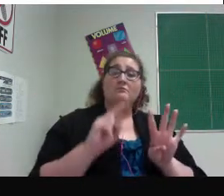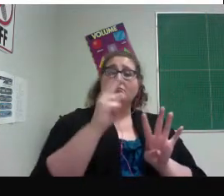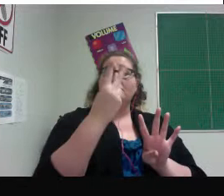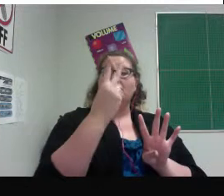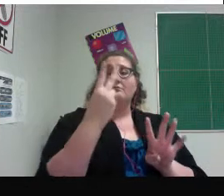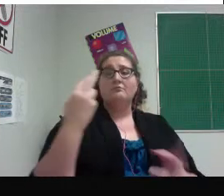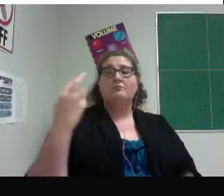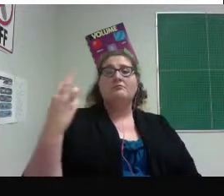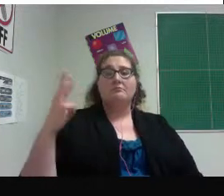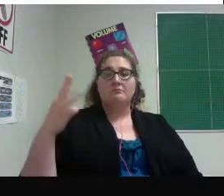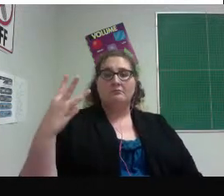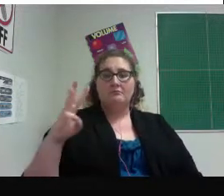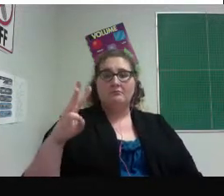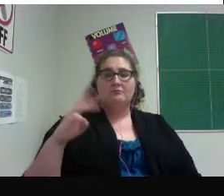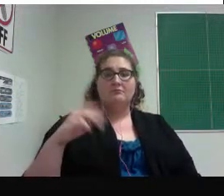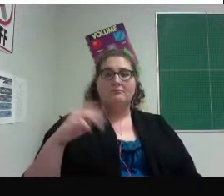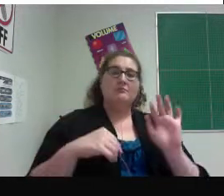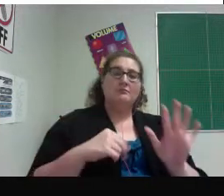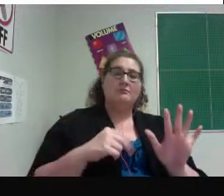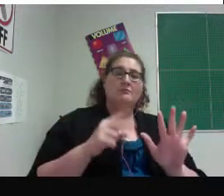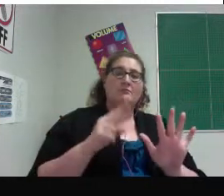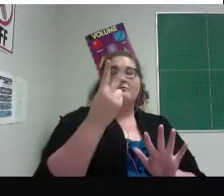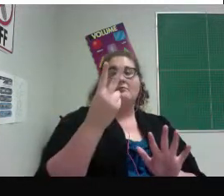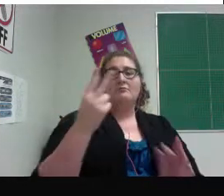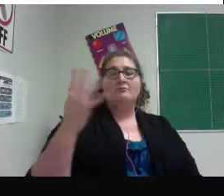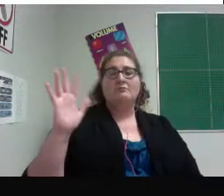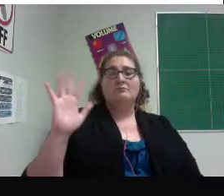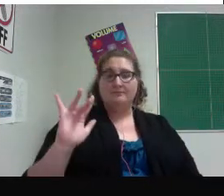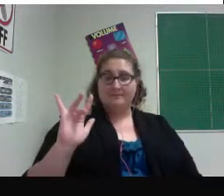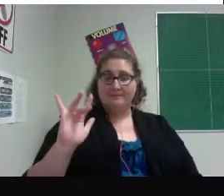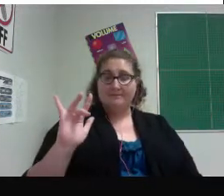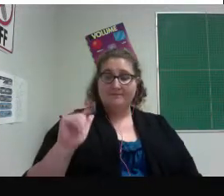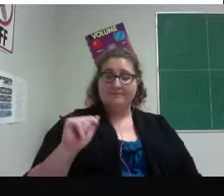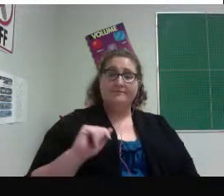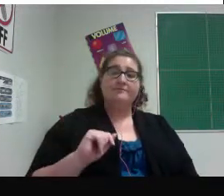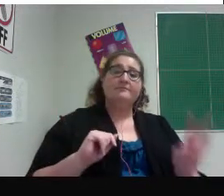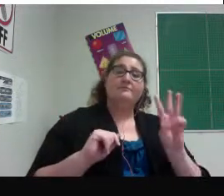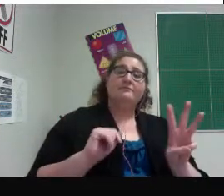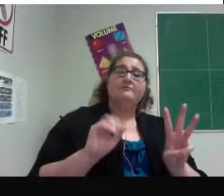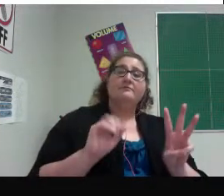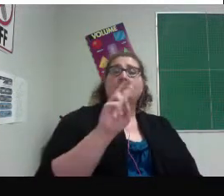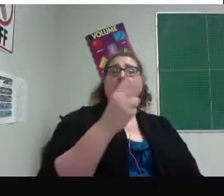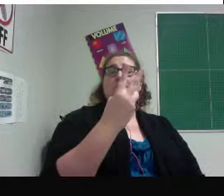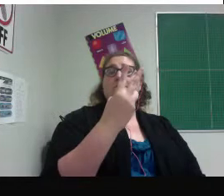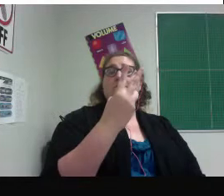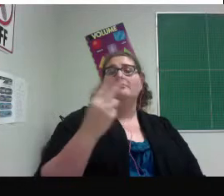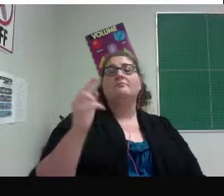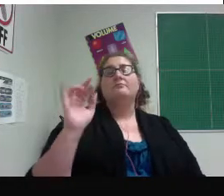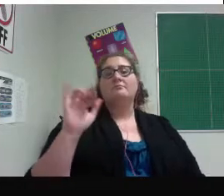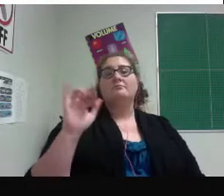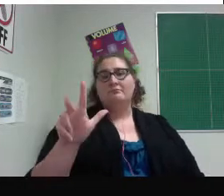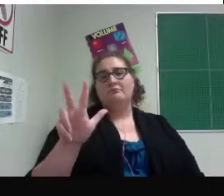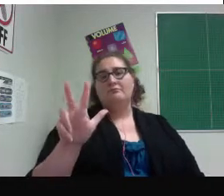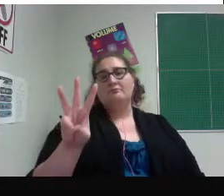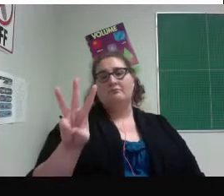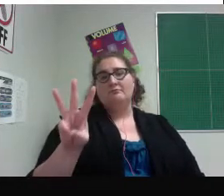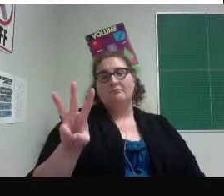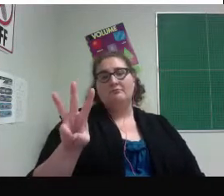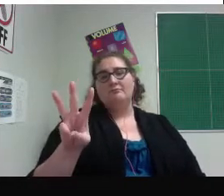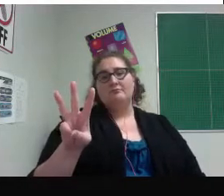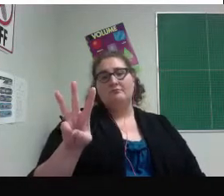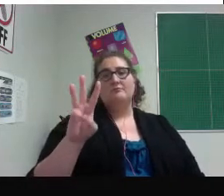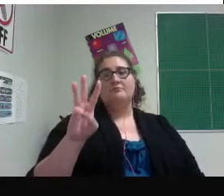pattern holds. 4 squared is 16. 5 squared is 25. And 6 squared